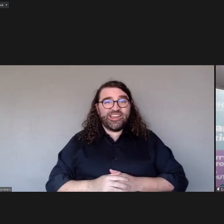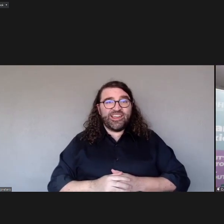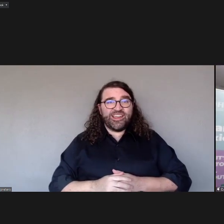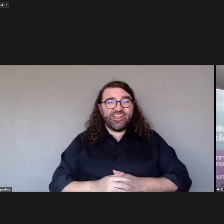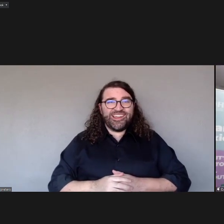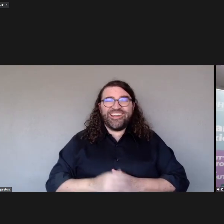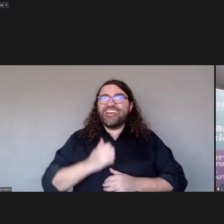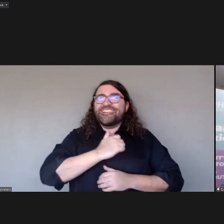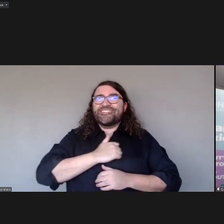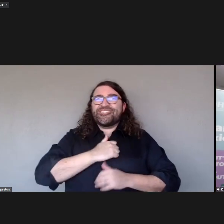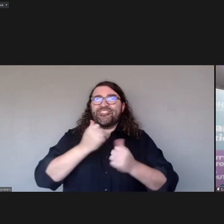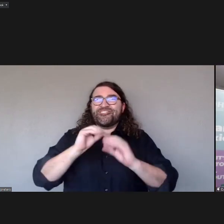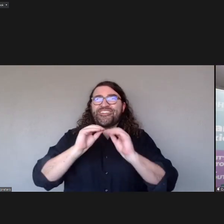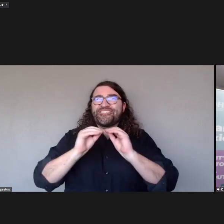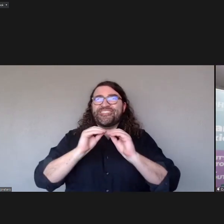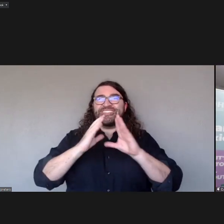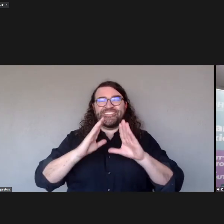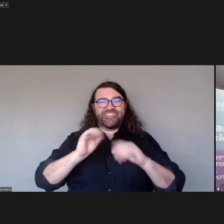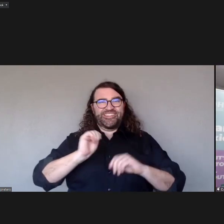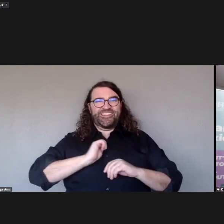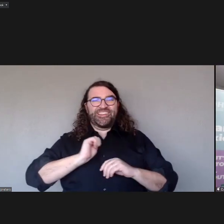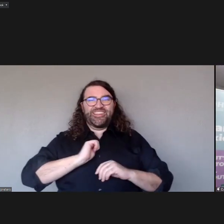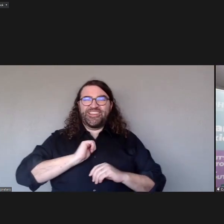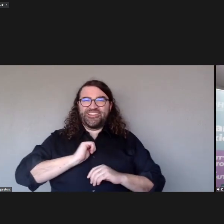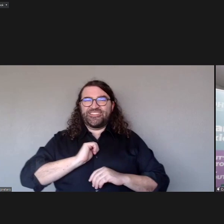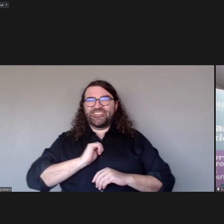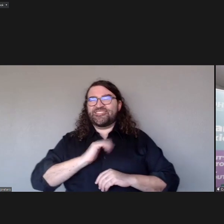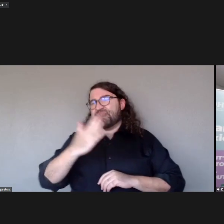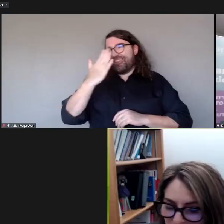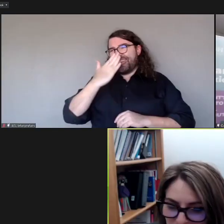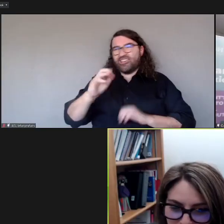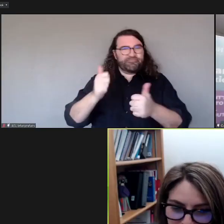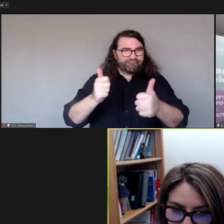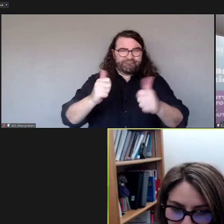Sorry, trying to get myself off mute. No, thank you. I think you answered that well.